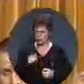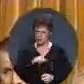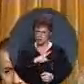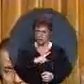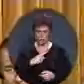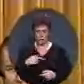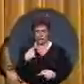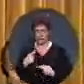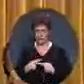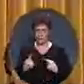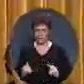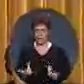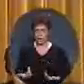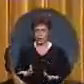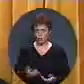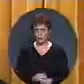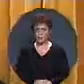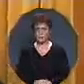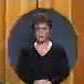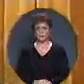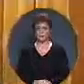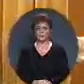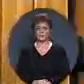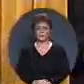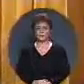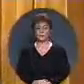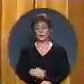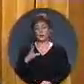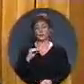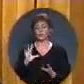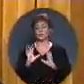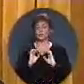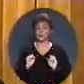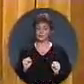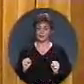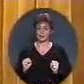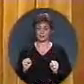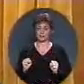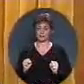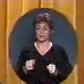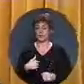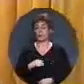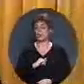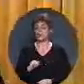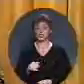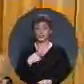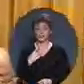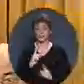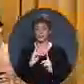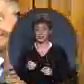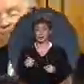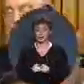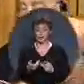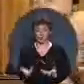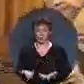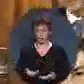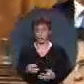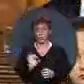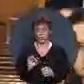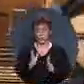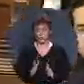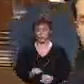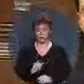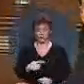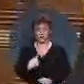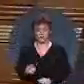The President of the Treasury Board. Mr. Speaker, I gave no such instructions to my Deputy Minister or officials. The Honourable